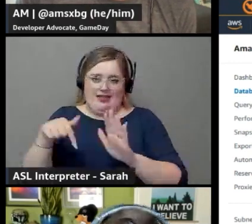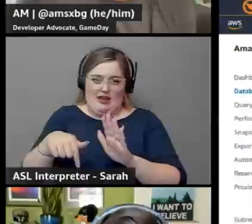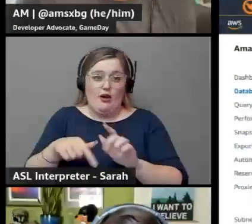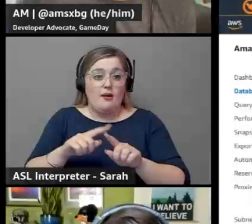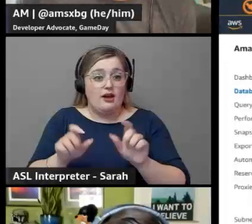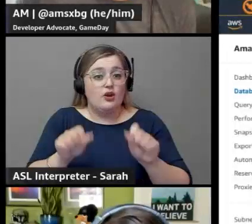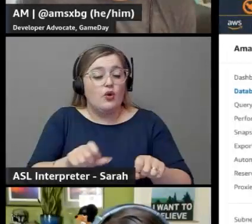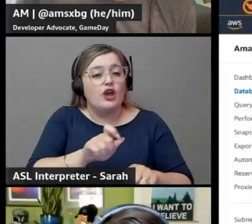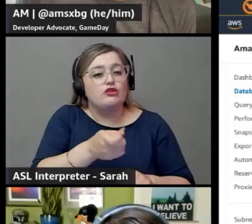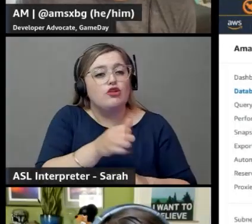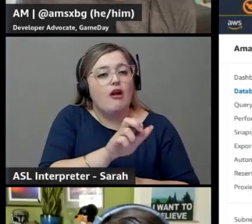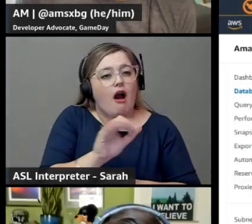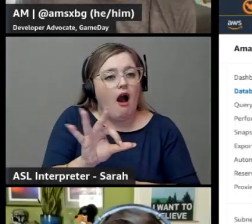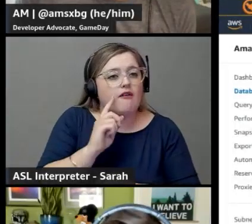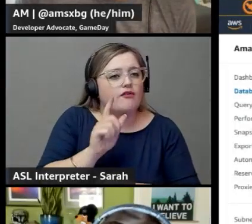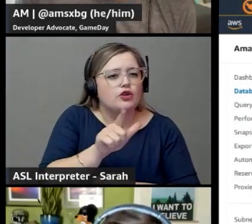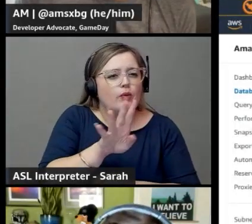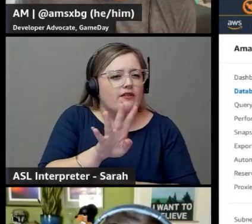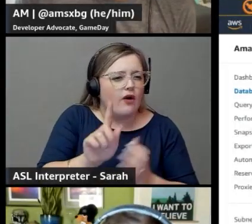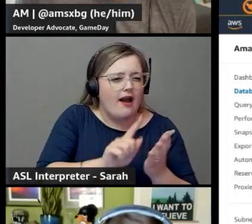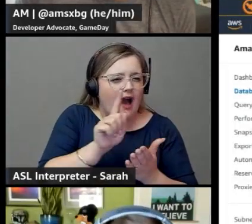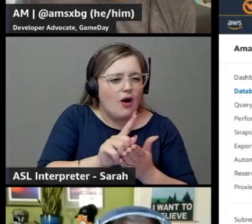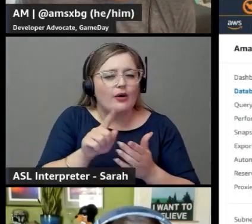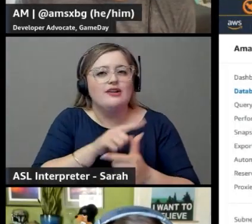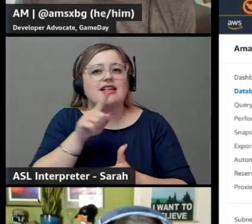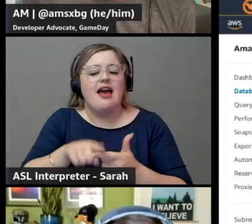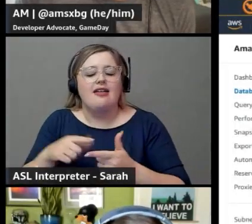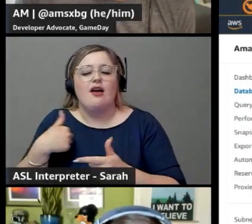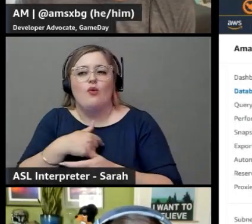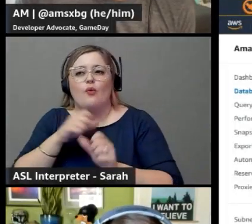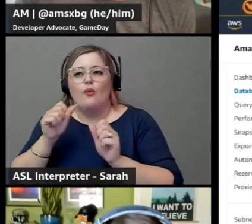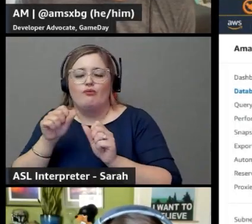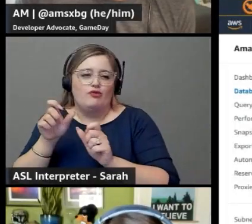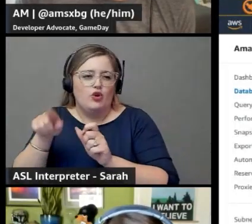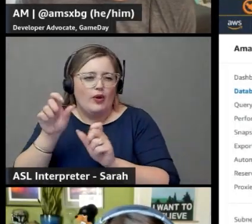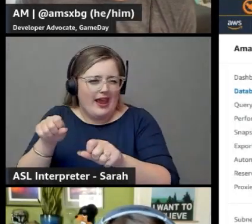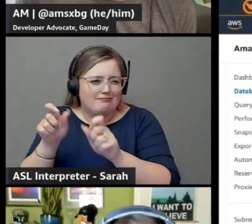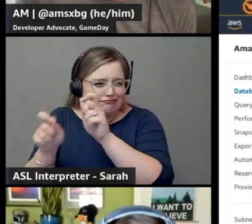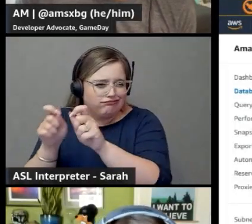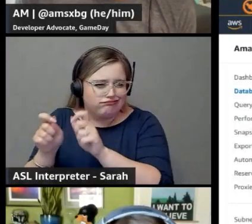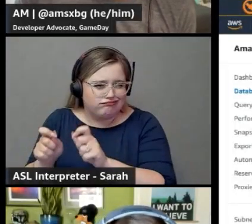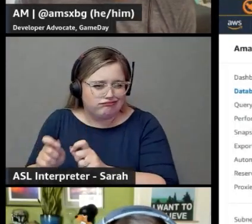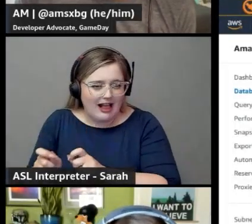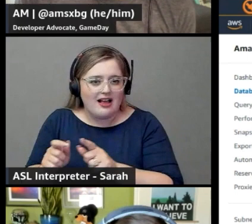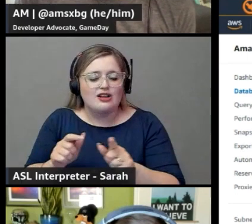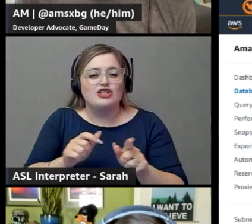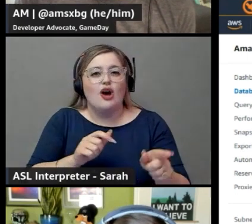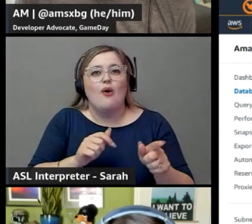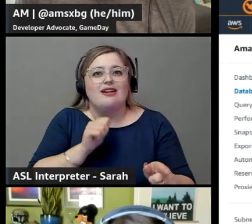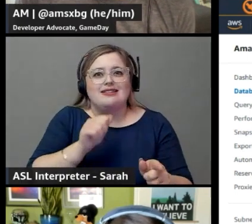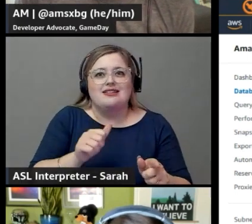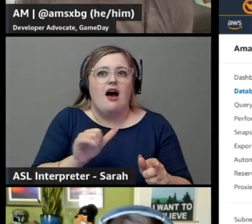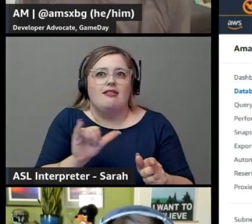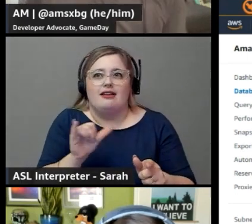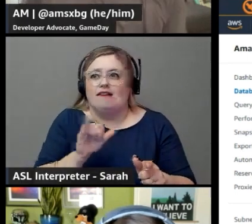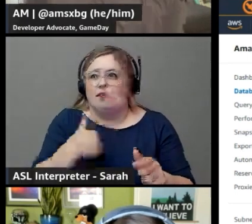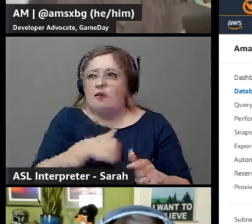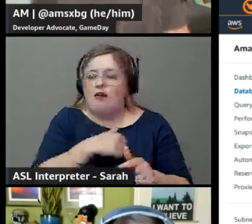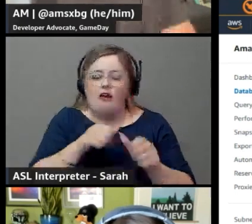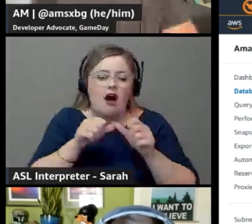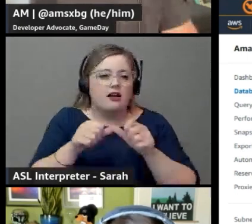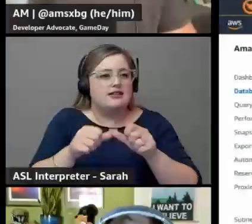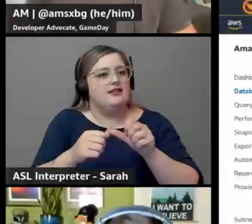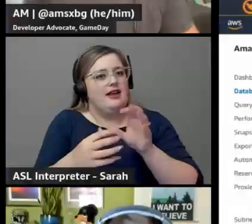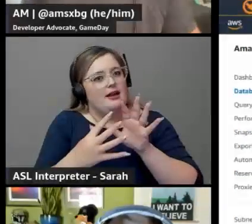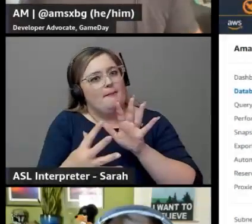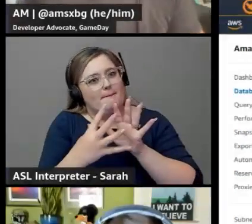diagnostics, so that way we're not constantly backing up and mirroring your system. It'll give you some some intimate time with your system to do what you want without